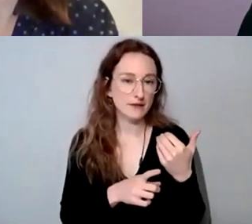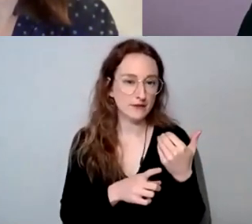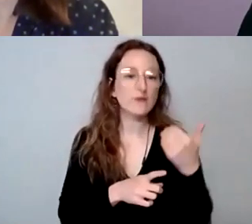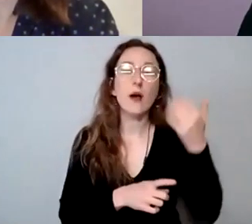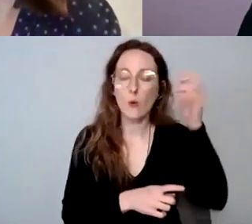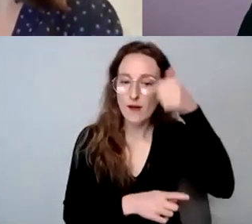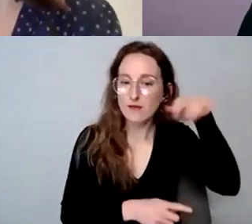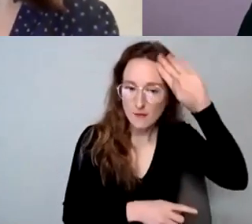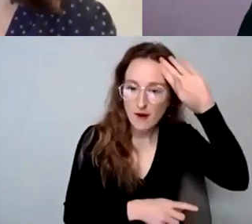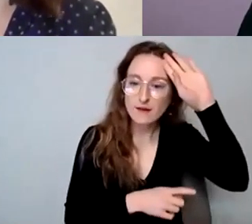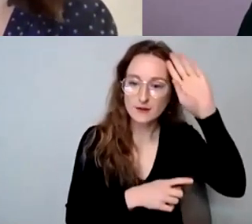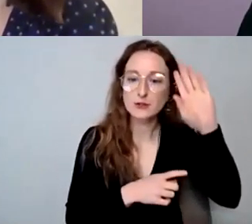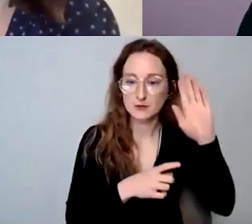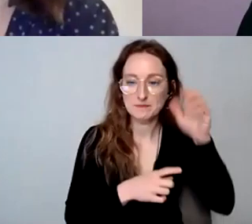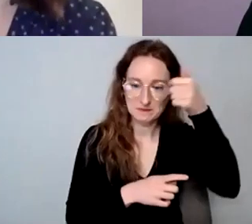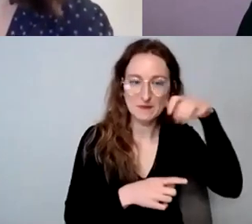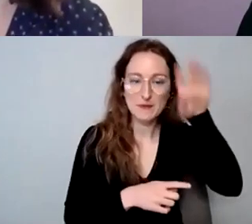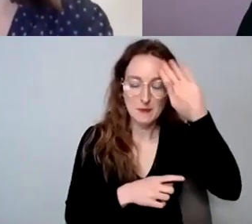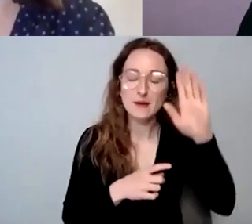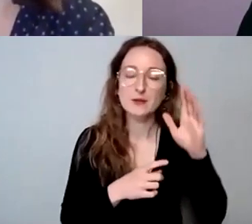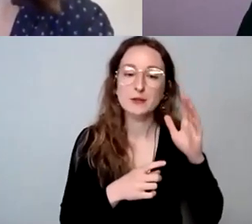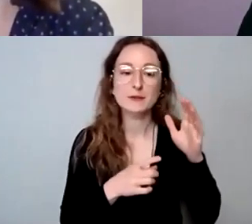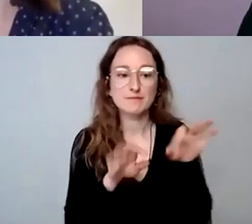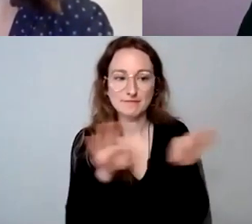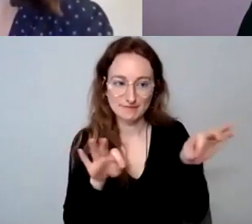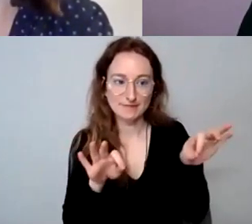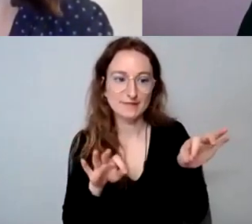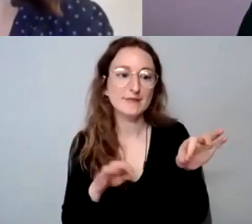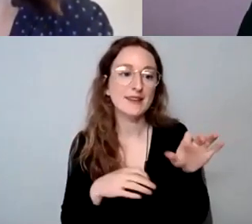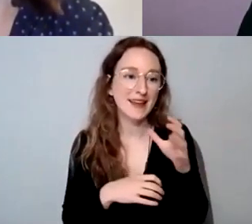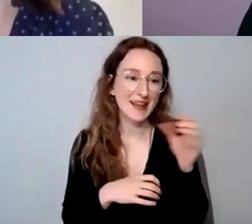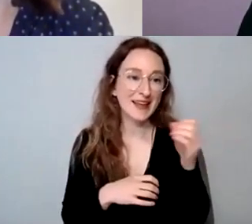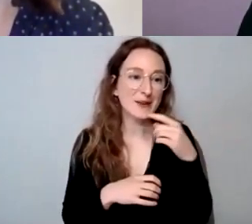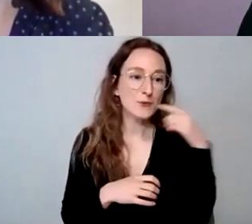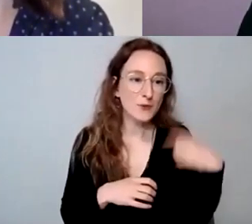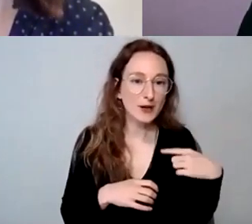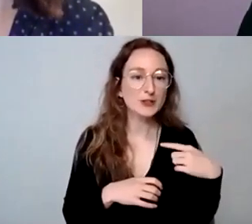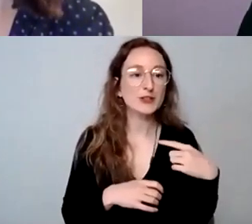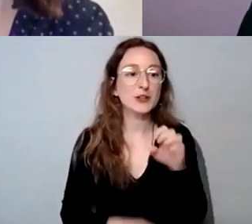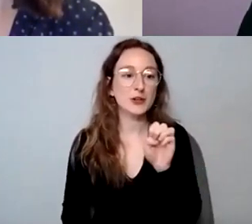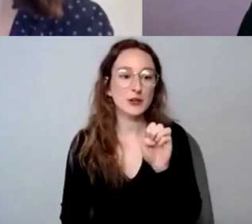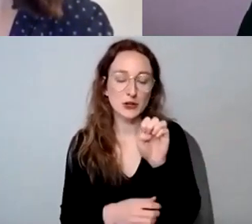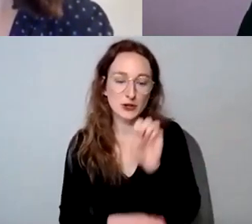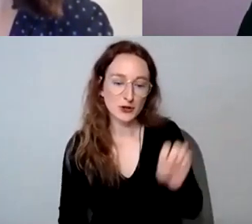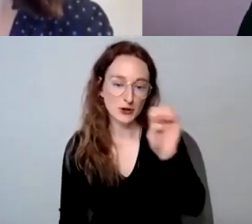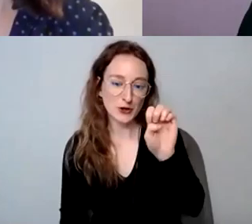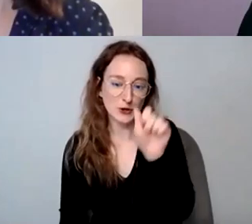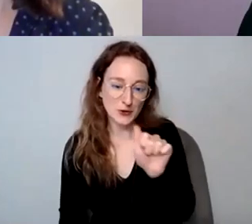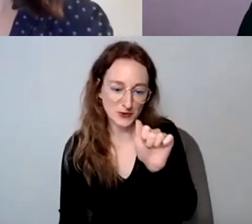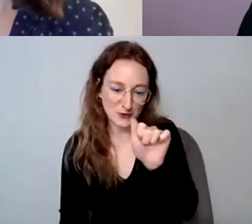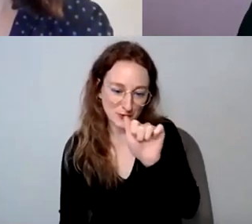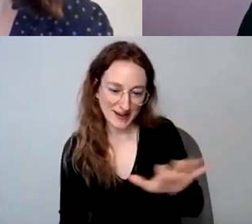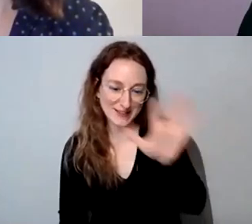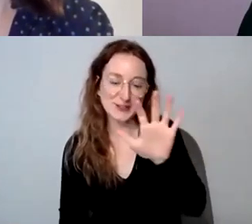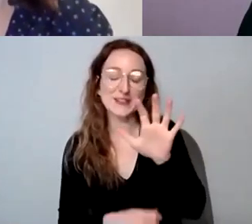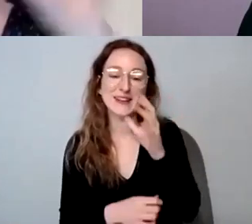postdoctoral research scholar at Columbia University's Harriman Institute for Russian, Eurasian, and East European Studies. Next, we have Elena, who